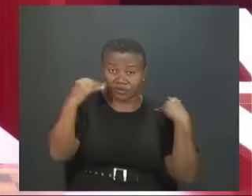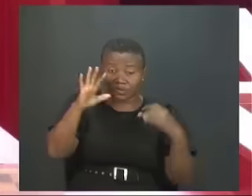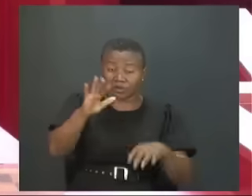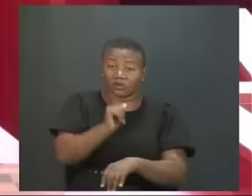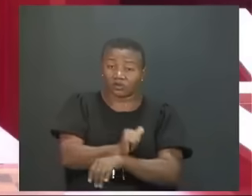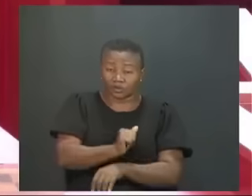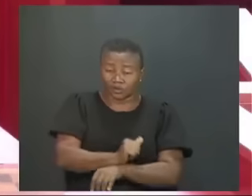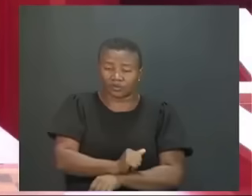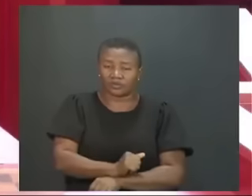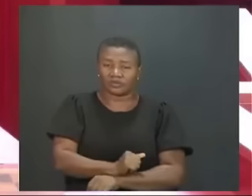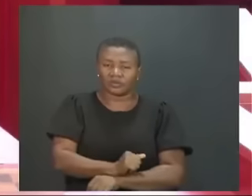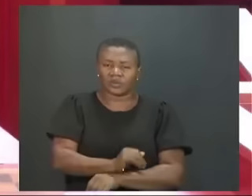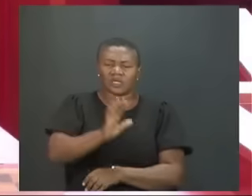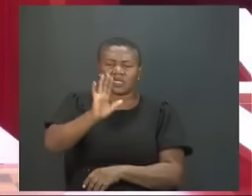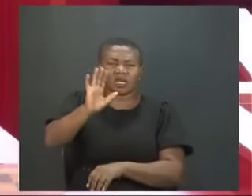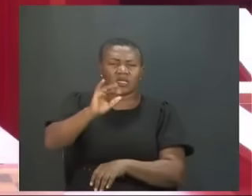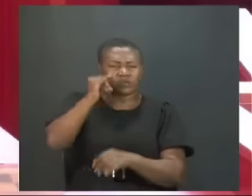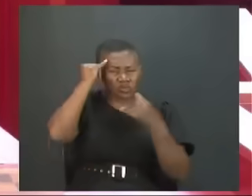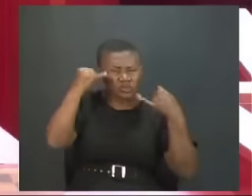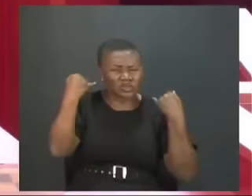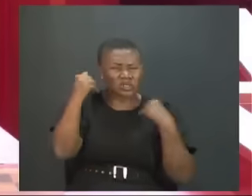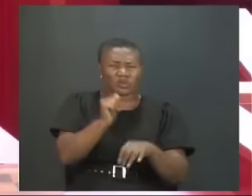responsibility constitutionally